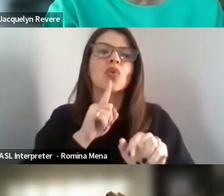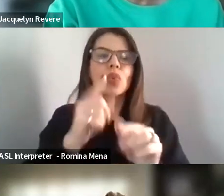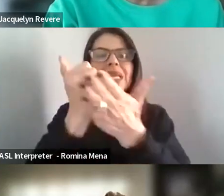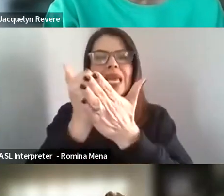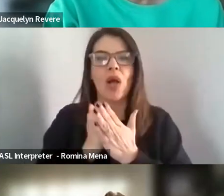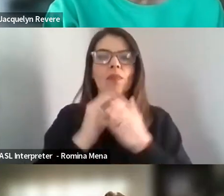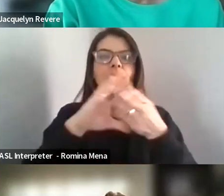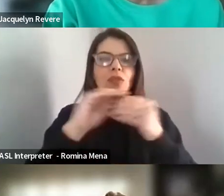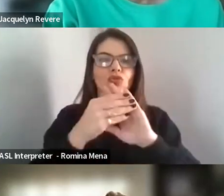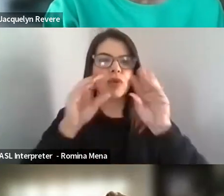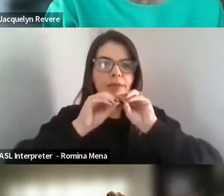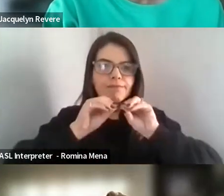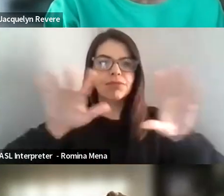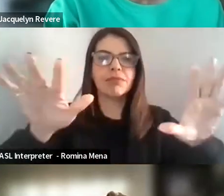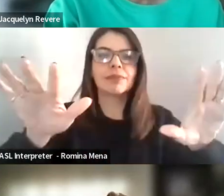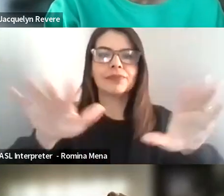stories out there.